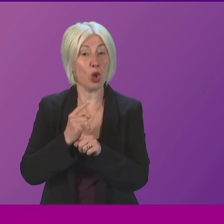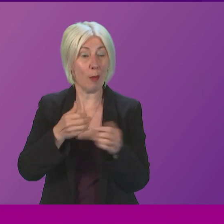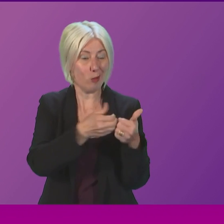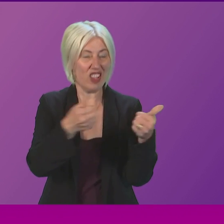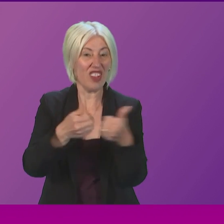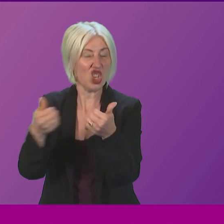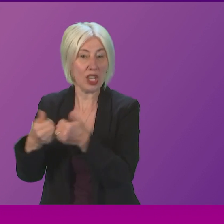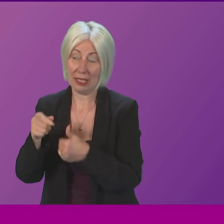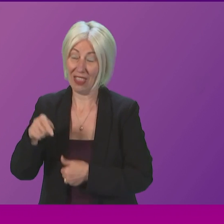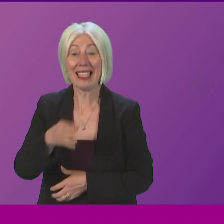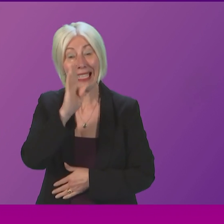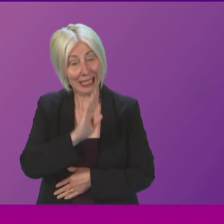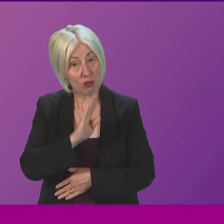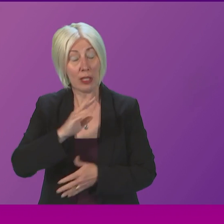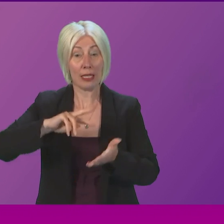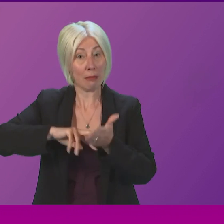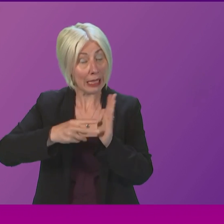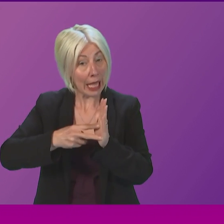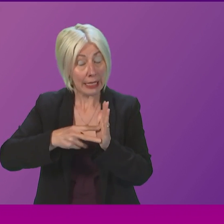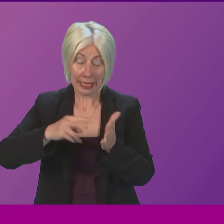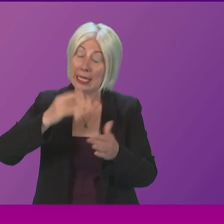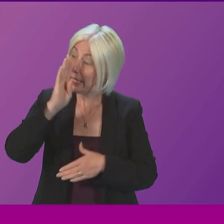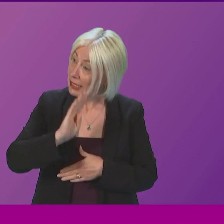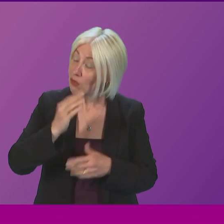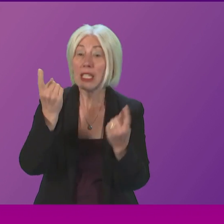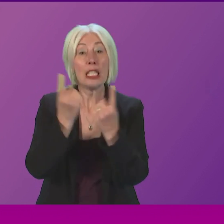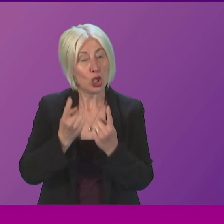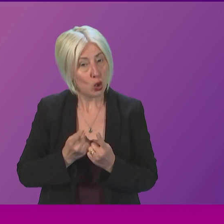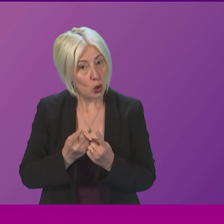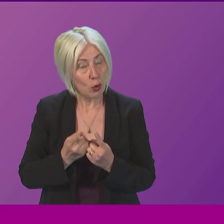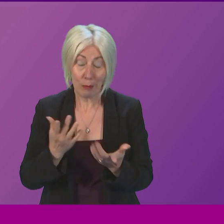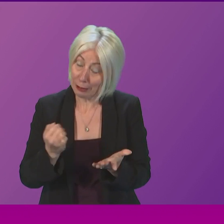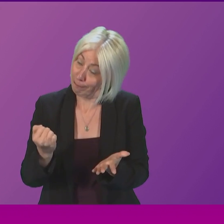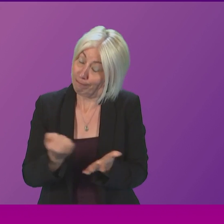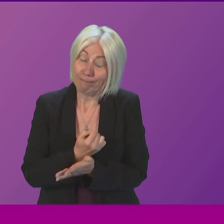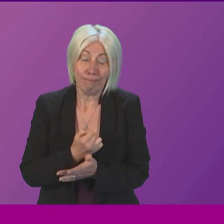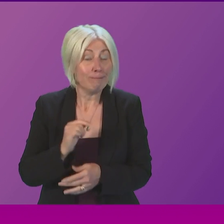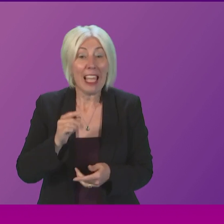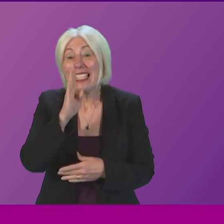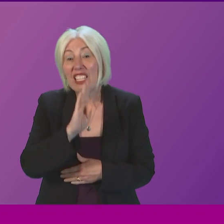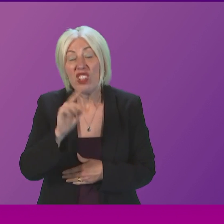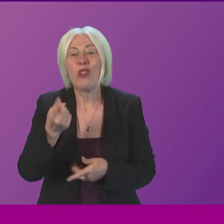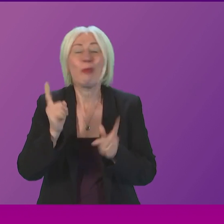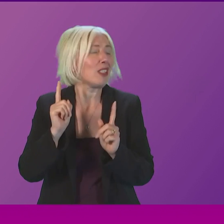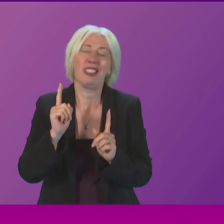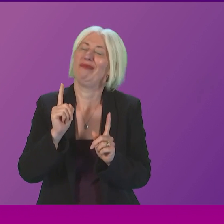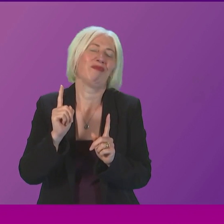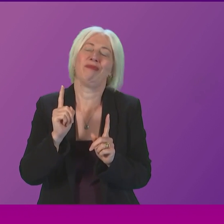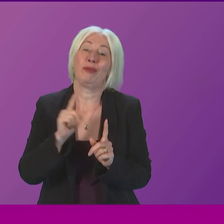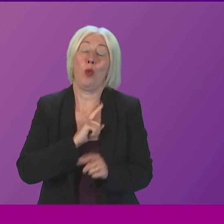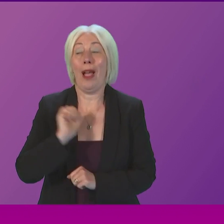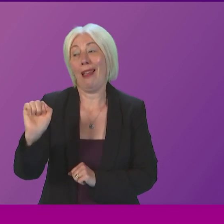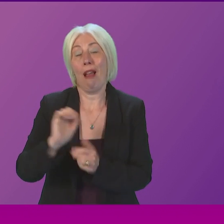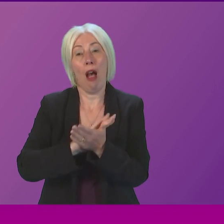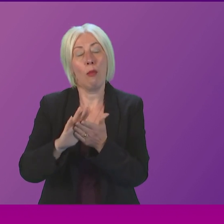This is a serious plan and a serious issue, but sadly, we don't have a serious First Minister. Because what Hamza Yousaf can't